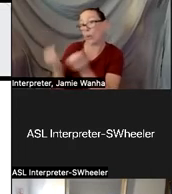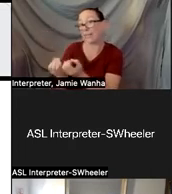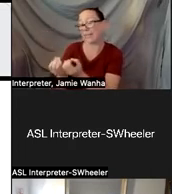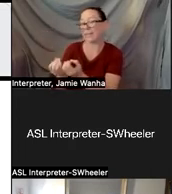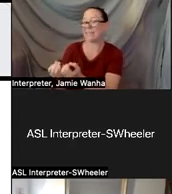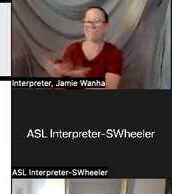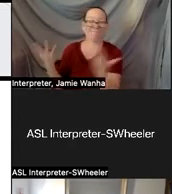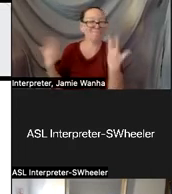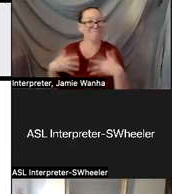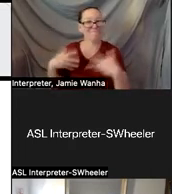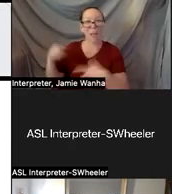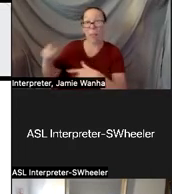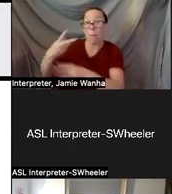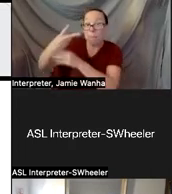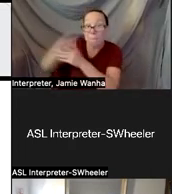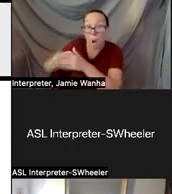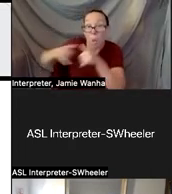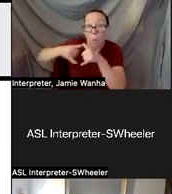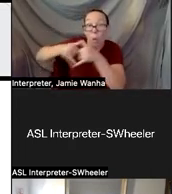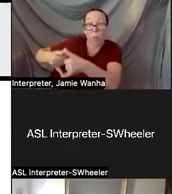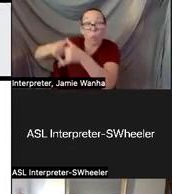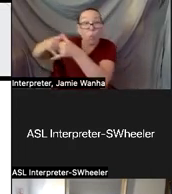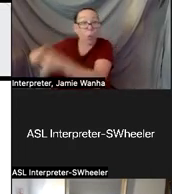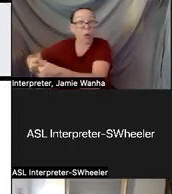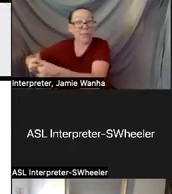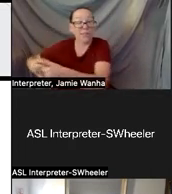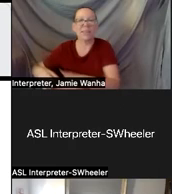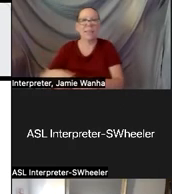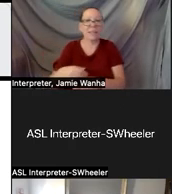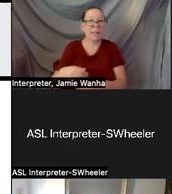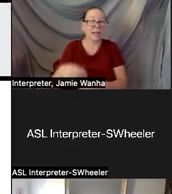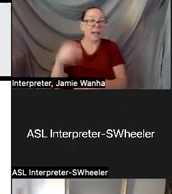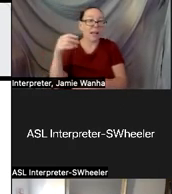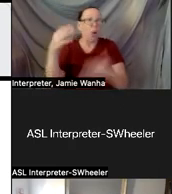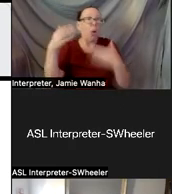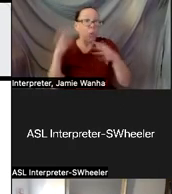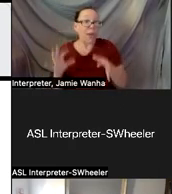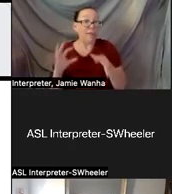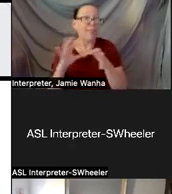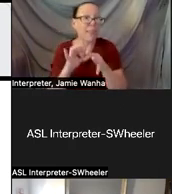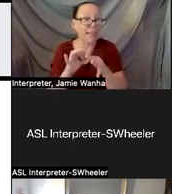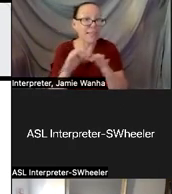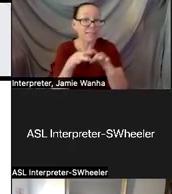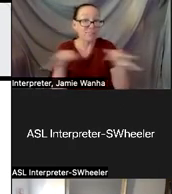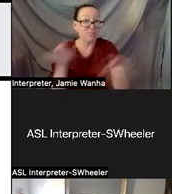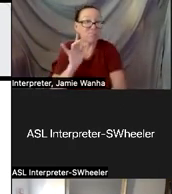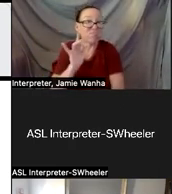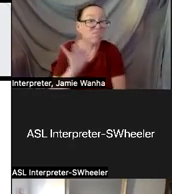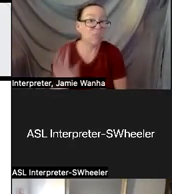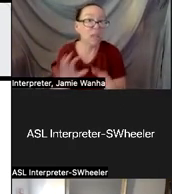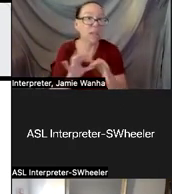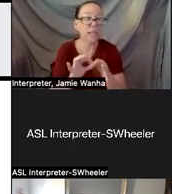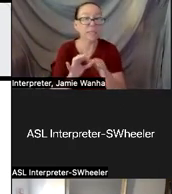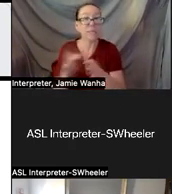both types of awards that we provide. And again, there's links to the mini award page where you can see the type of packages that